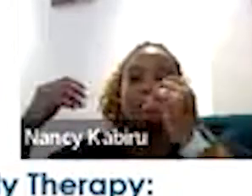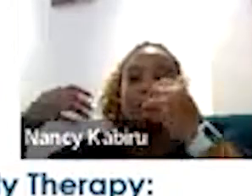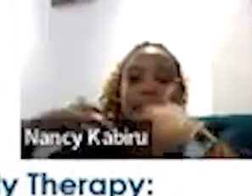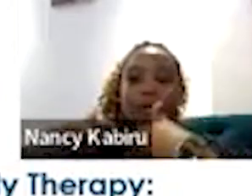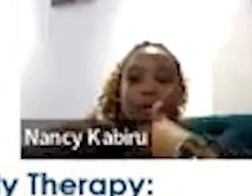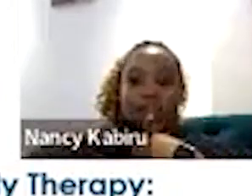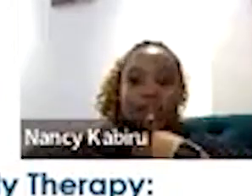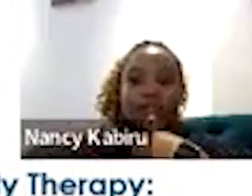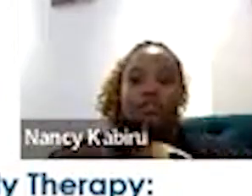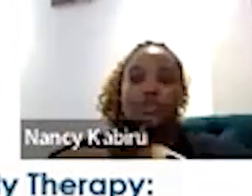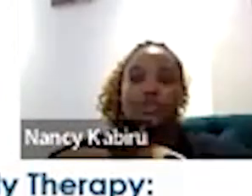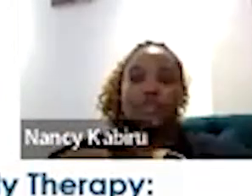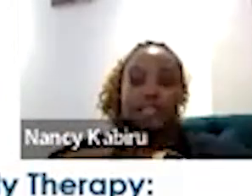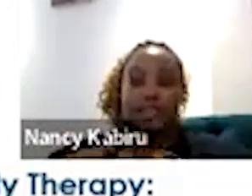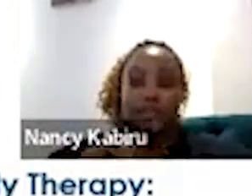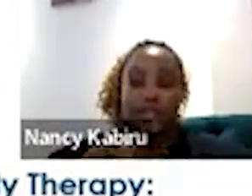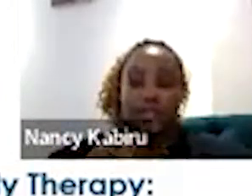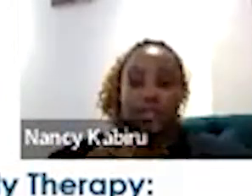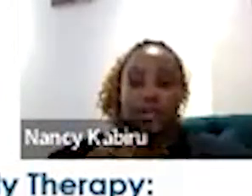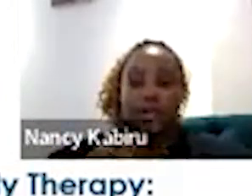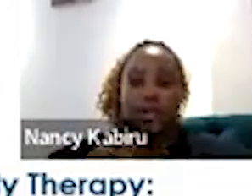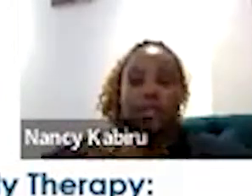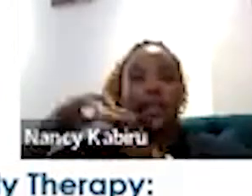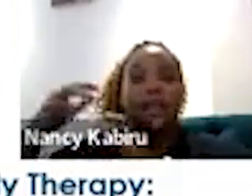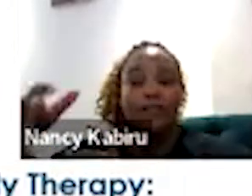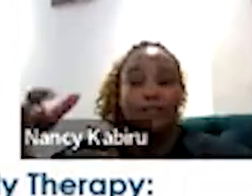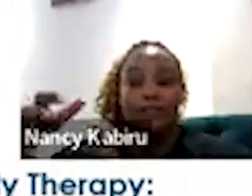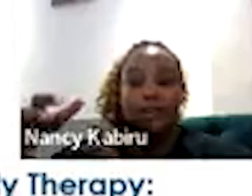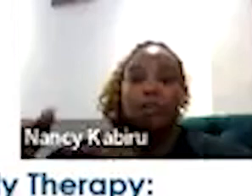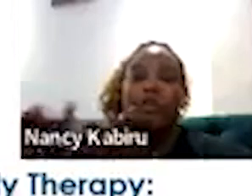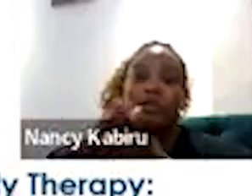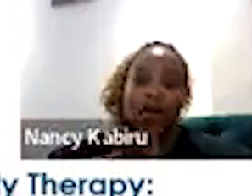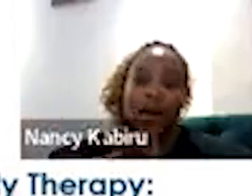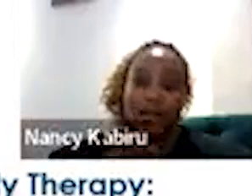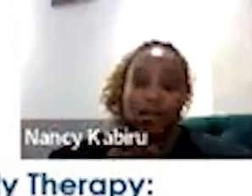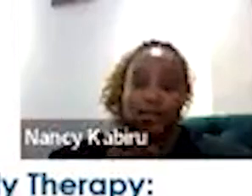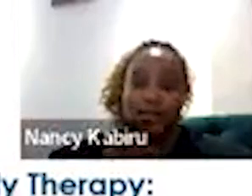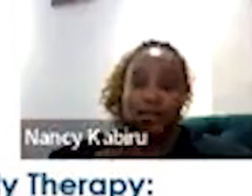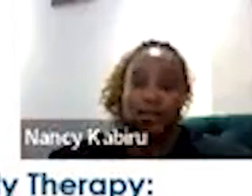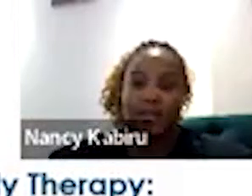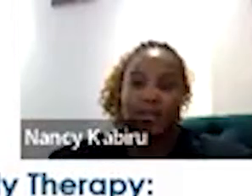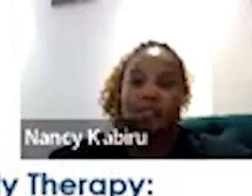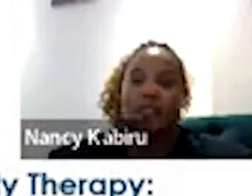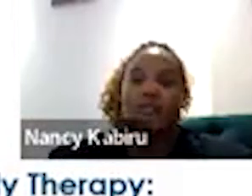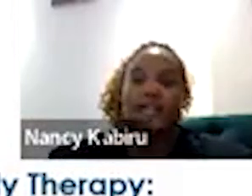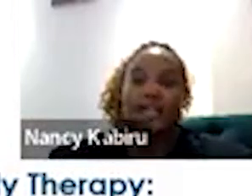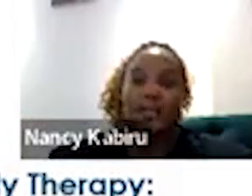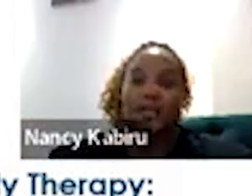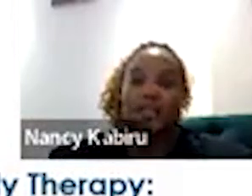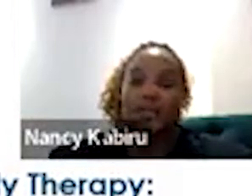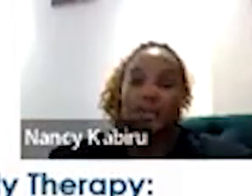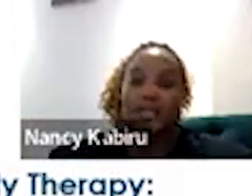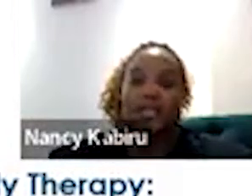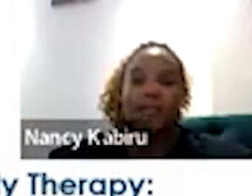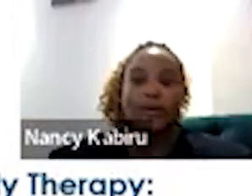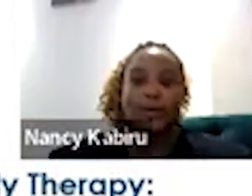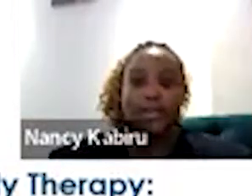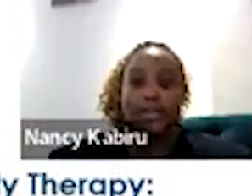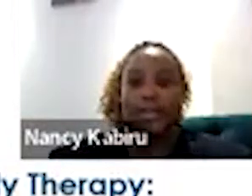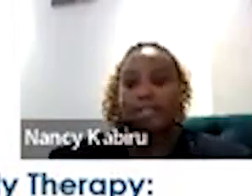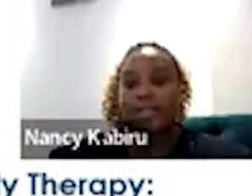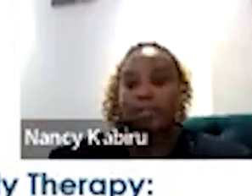which helps individuals to integrate their life with work, okay? So those are some of the